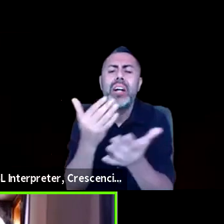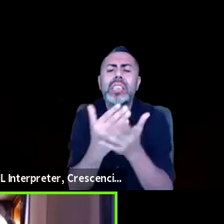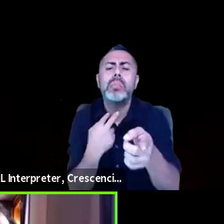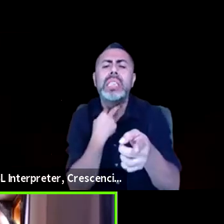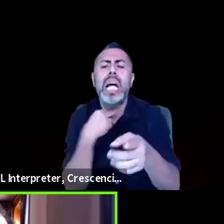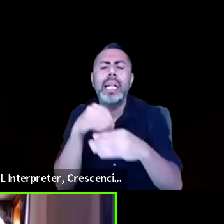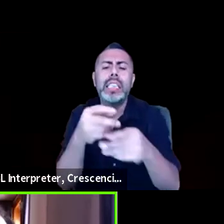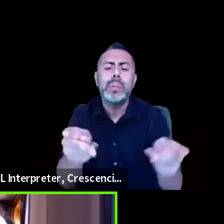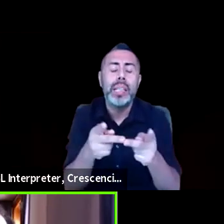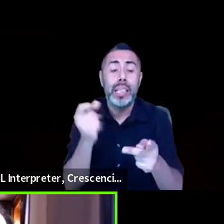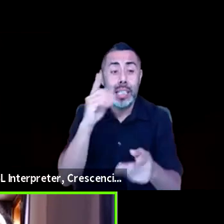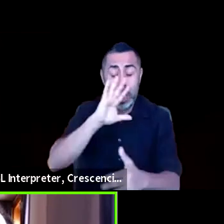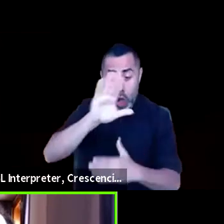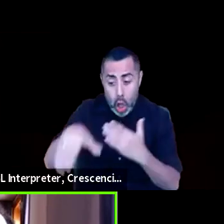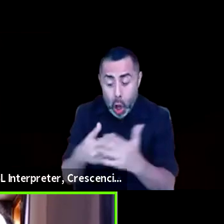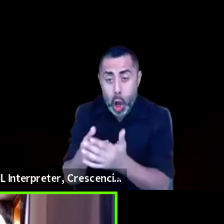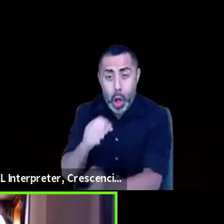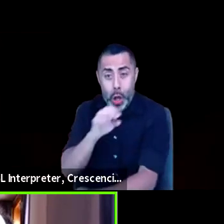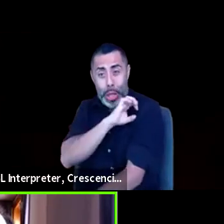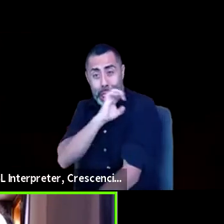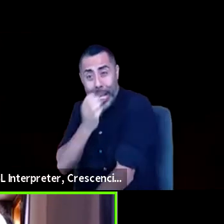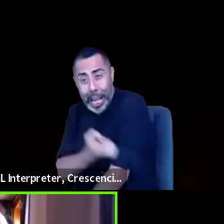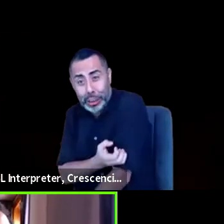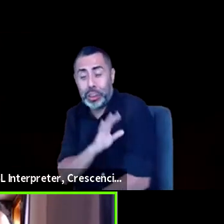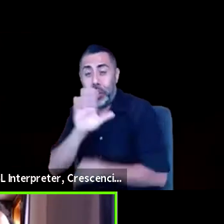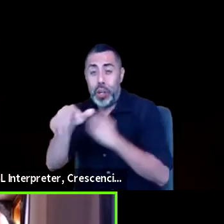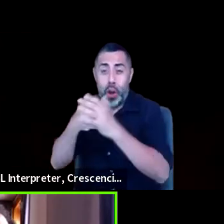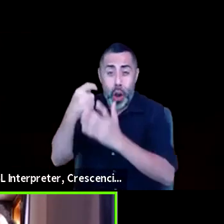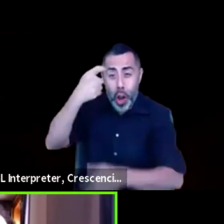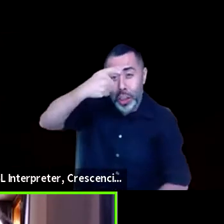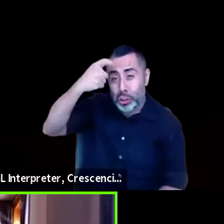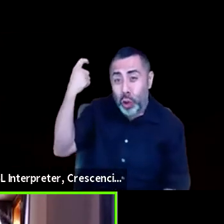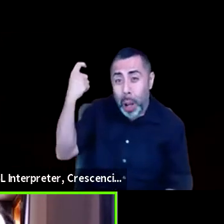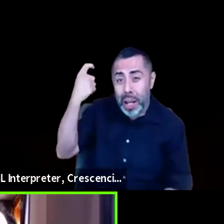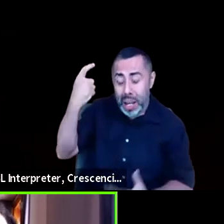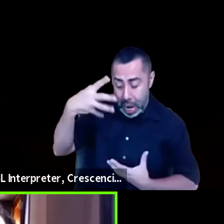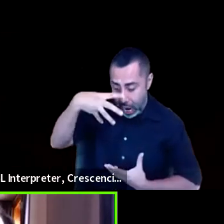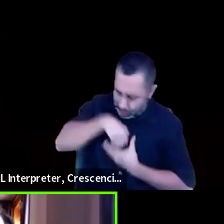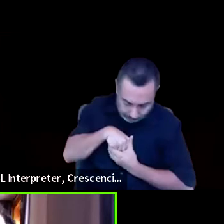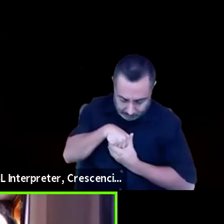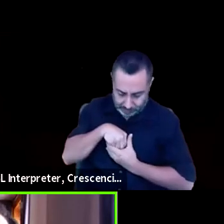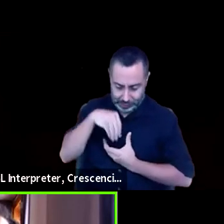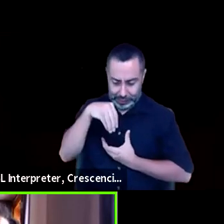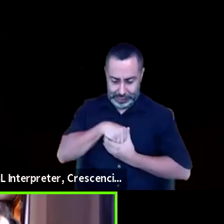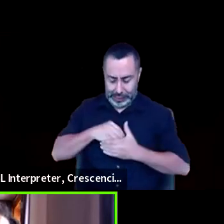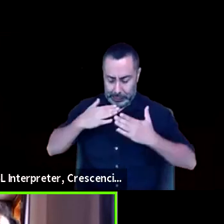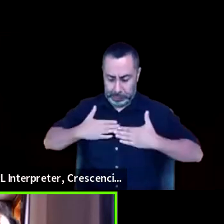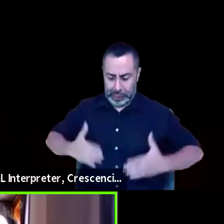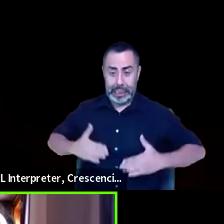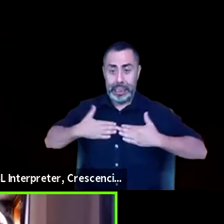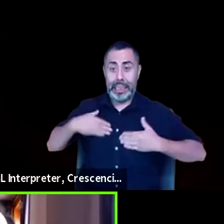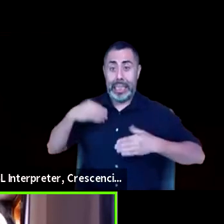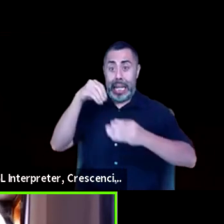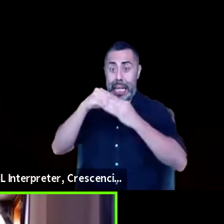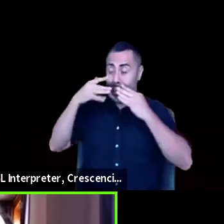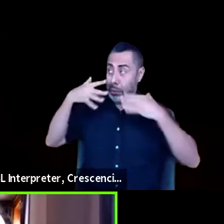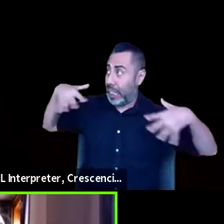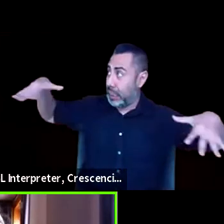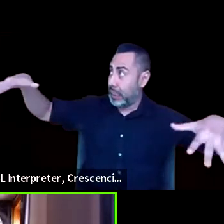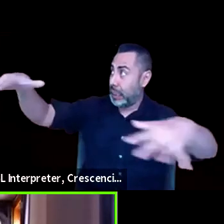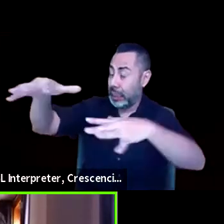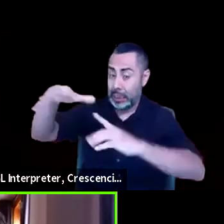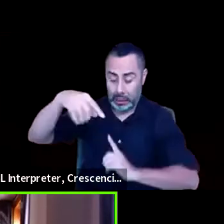of that energy, all of that trauma stuck and contained tightly in a body and in space, it's useful, helpful, healing